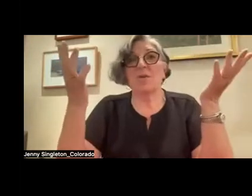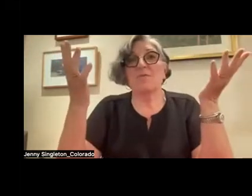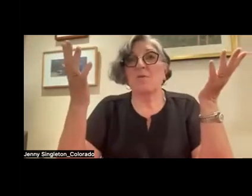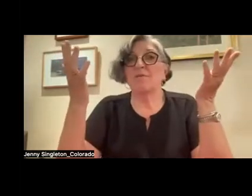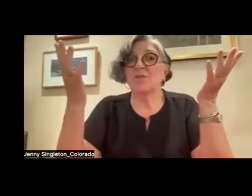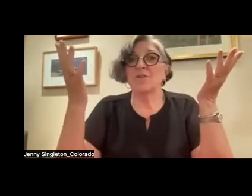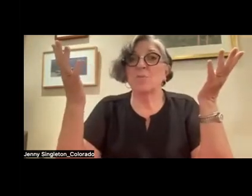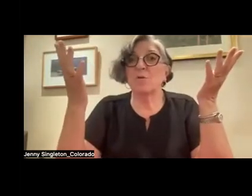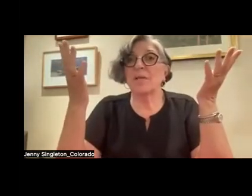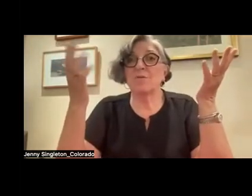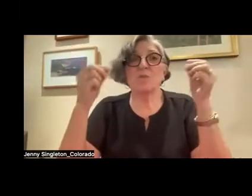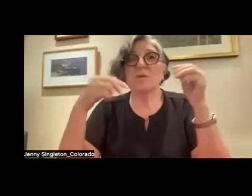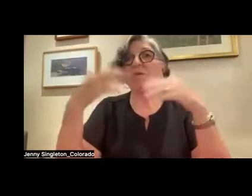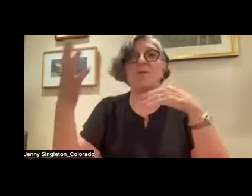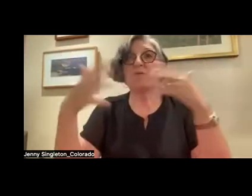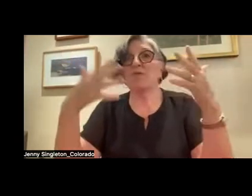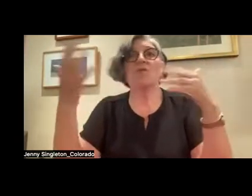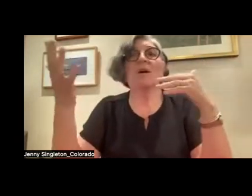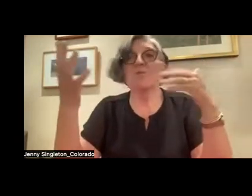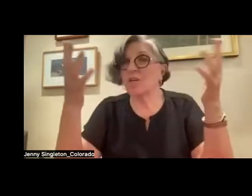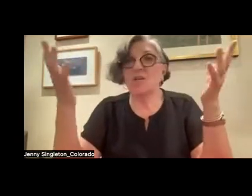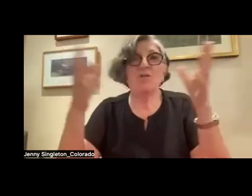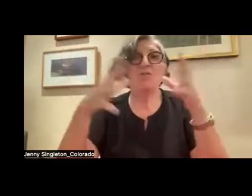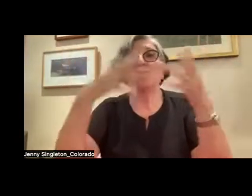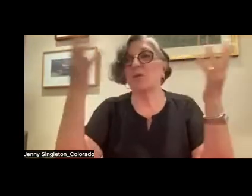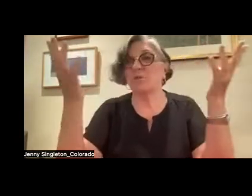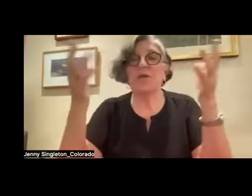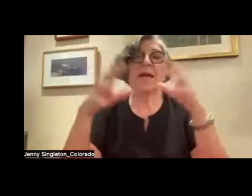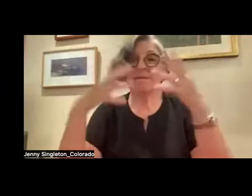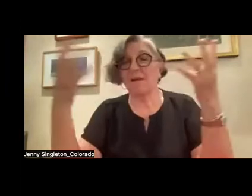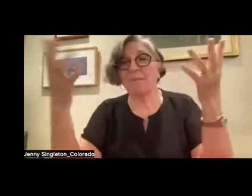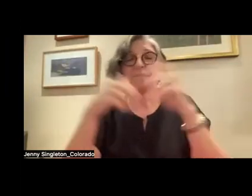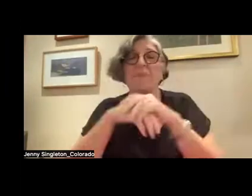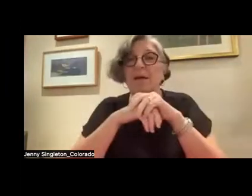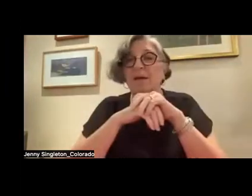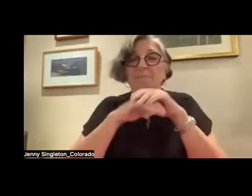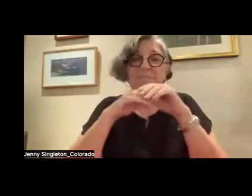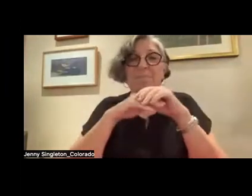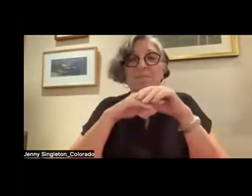are 24 official spoken languages, but of course over 200 are used when you look at